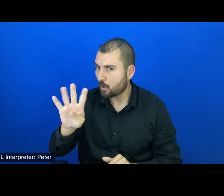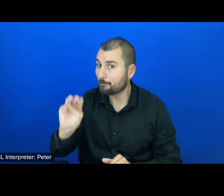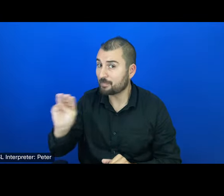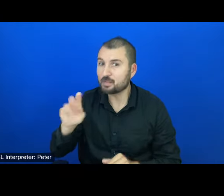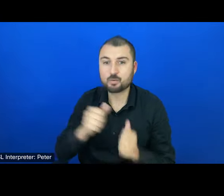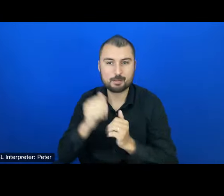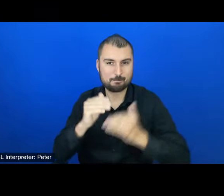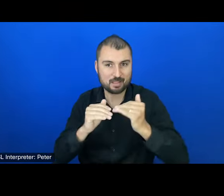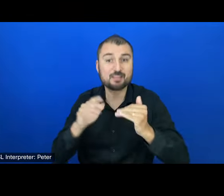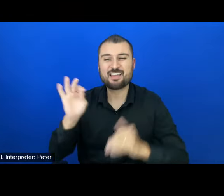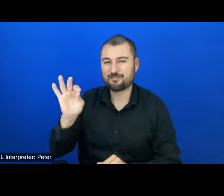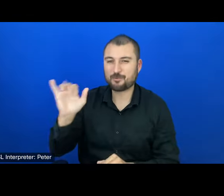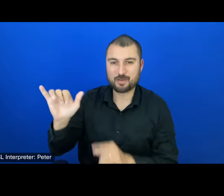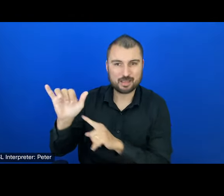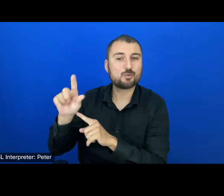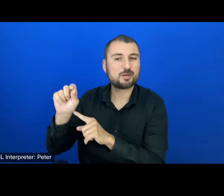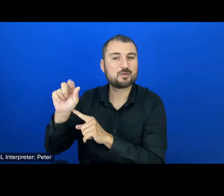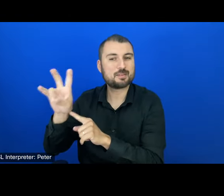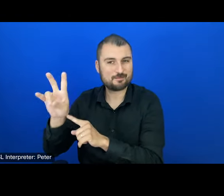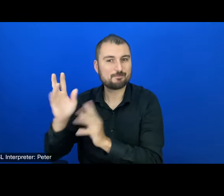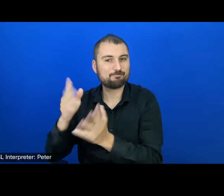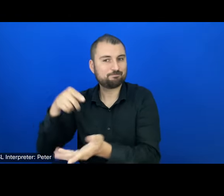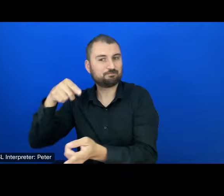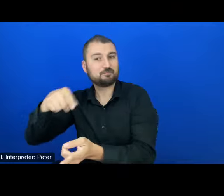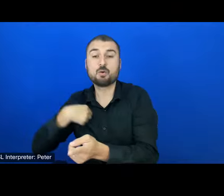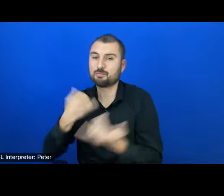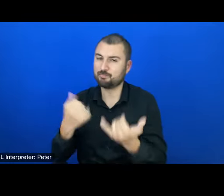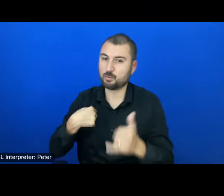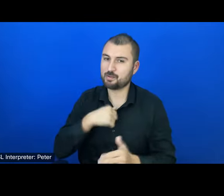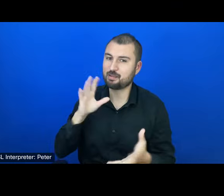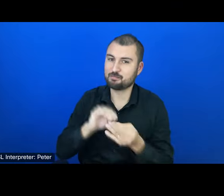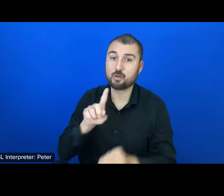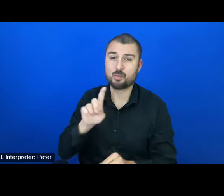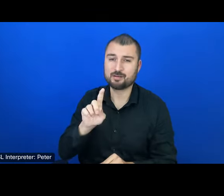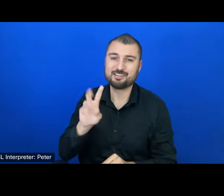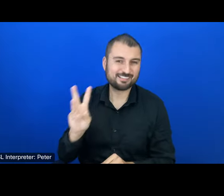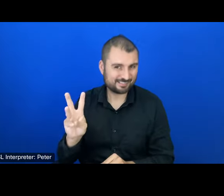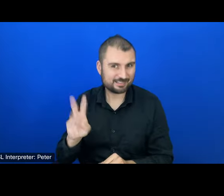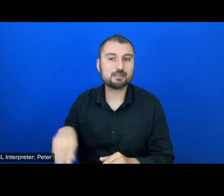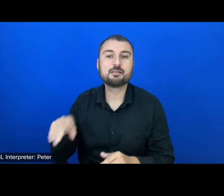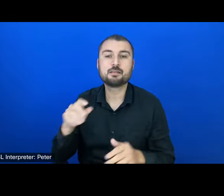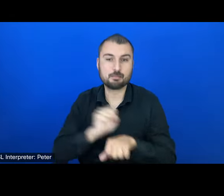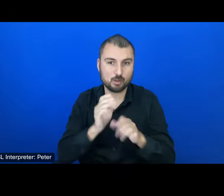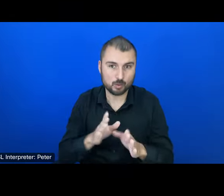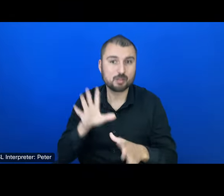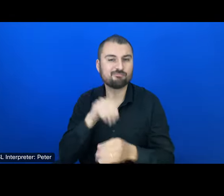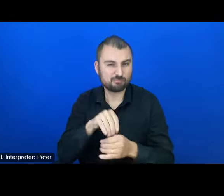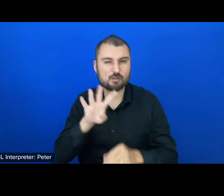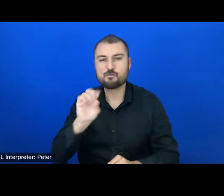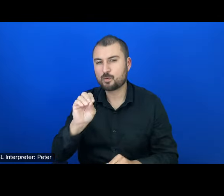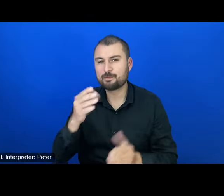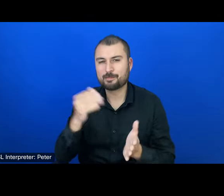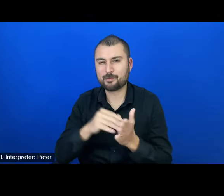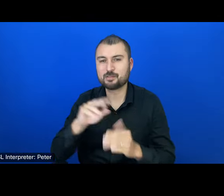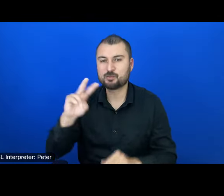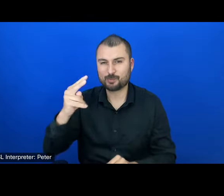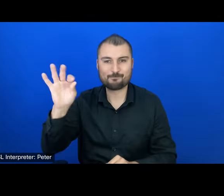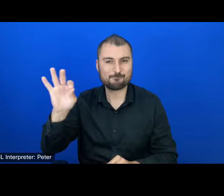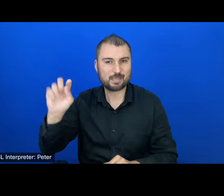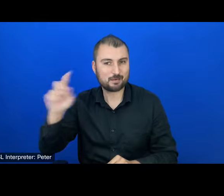in FY 2027. So currently, we have 106 employees occupying 40,000 square feet of